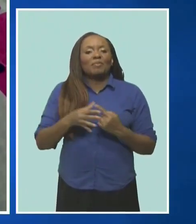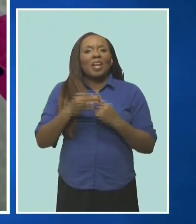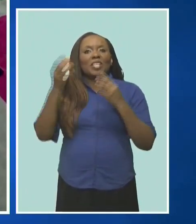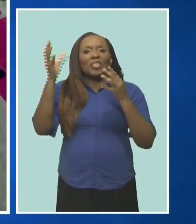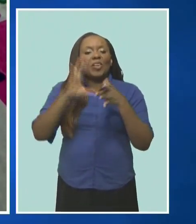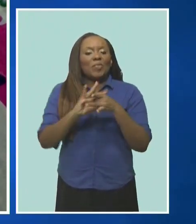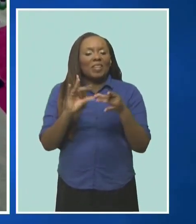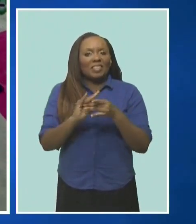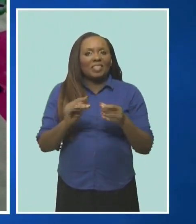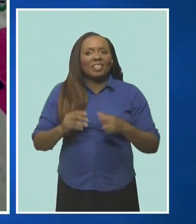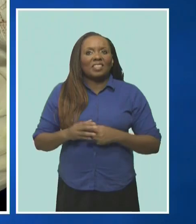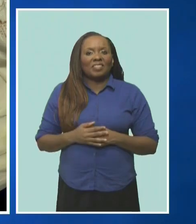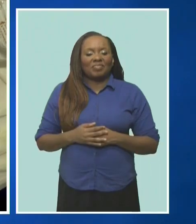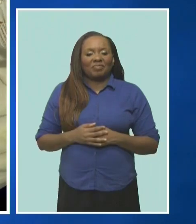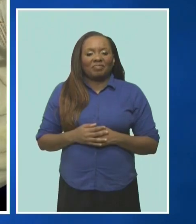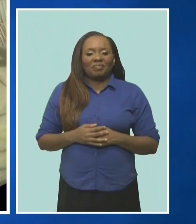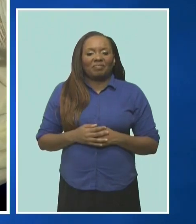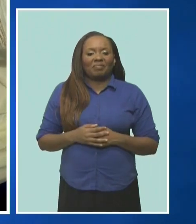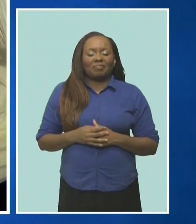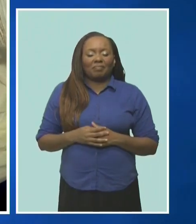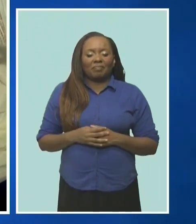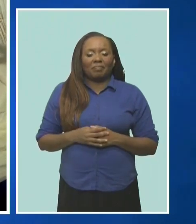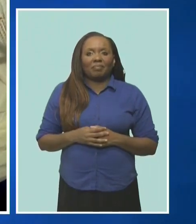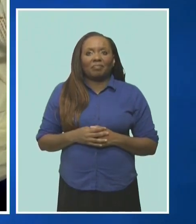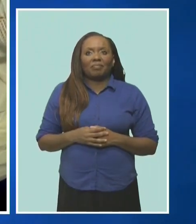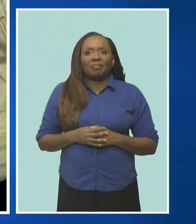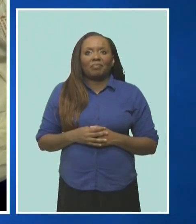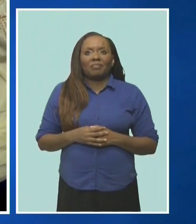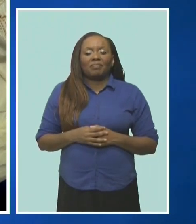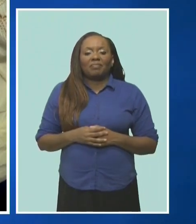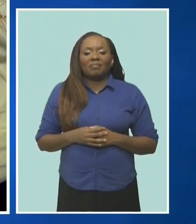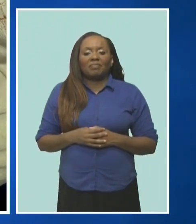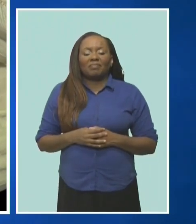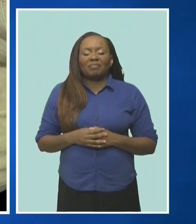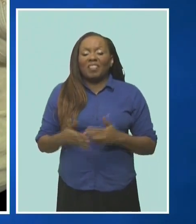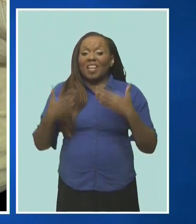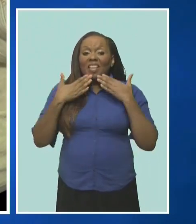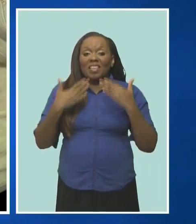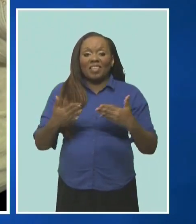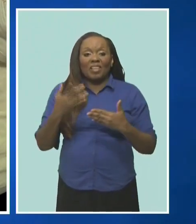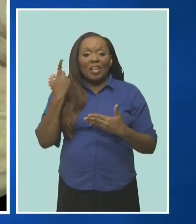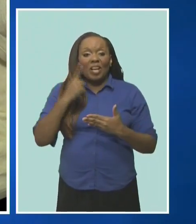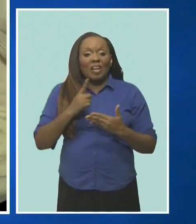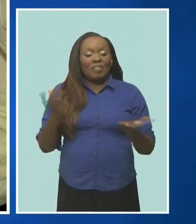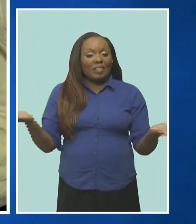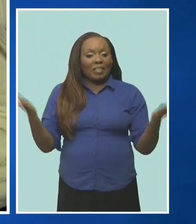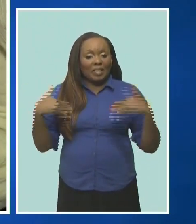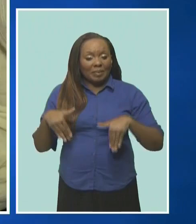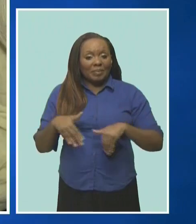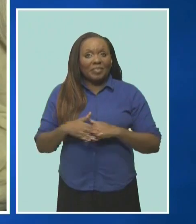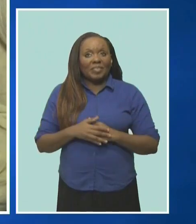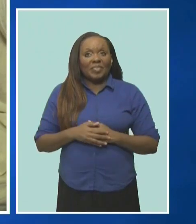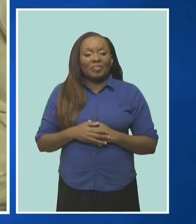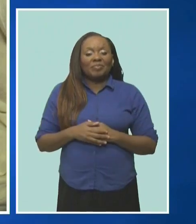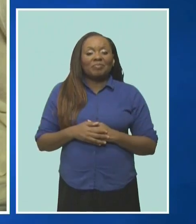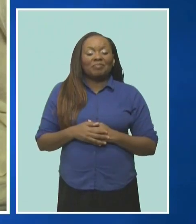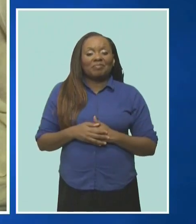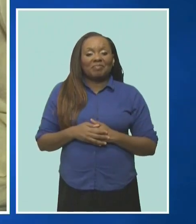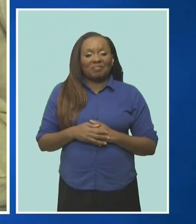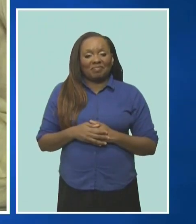message for the youth. We thank you all for coming, and that you